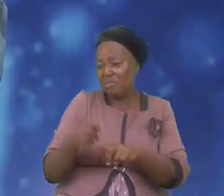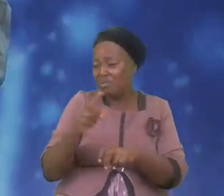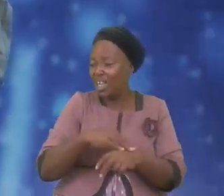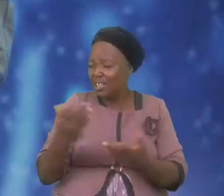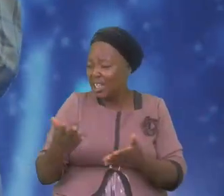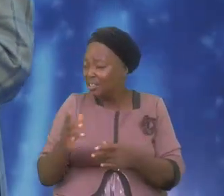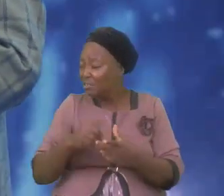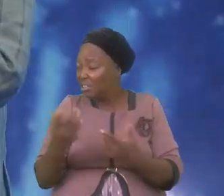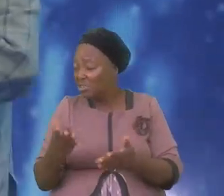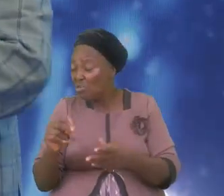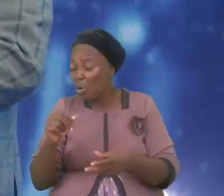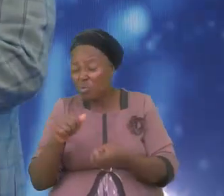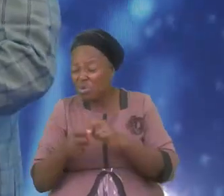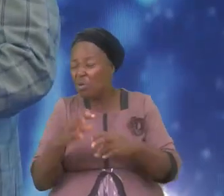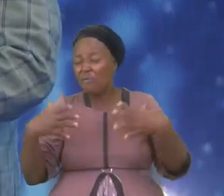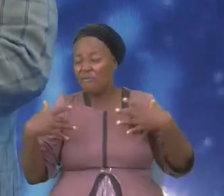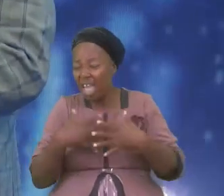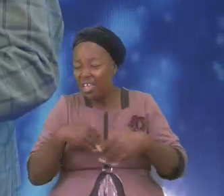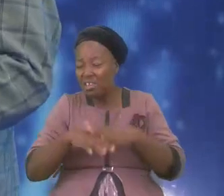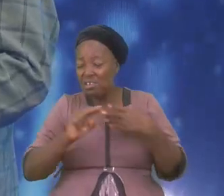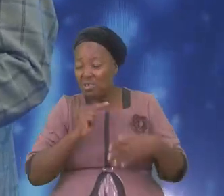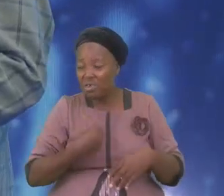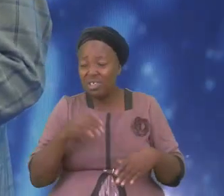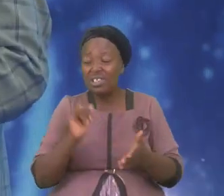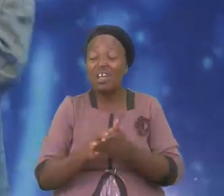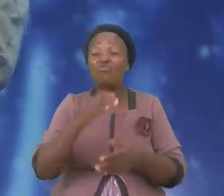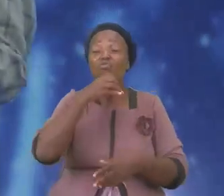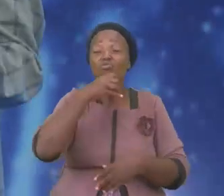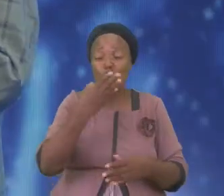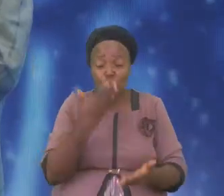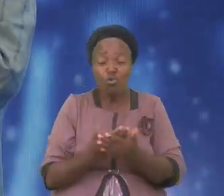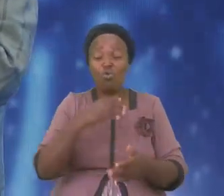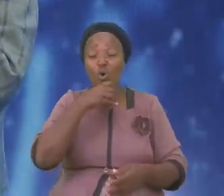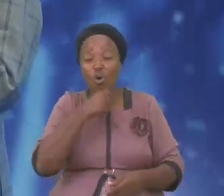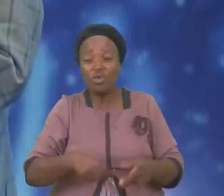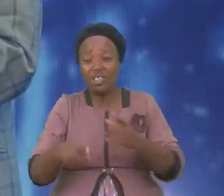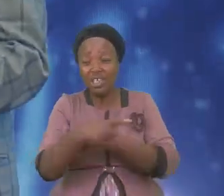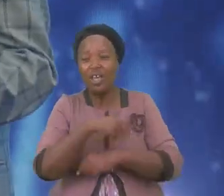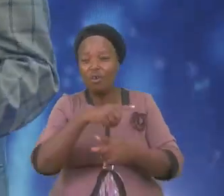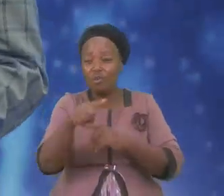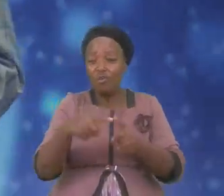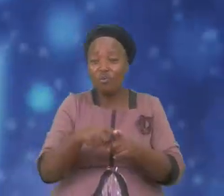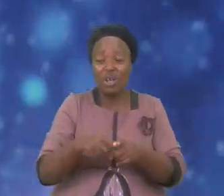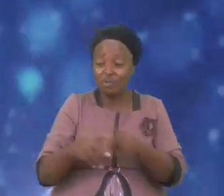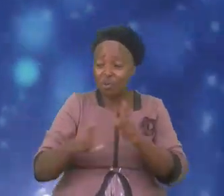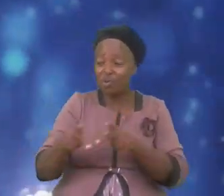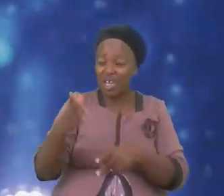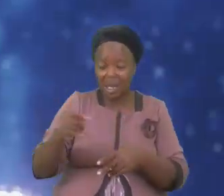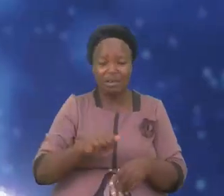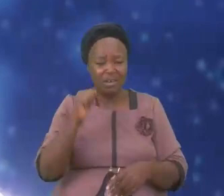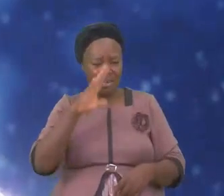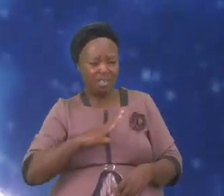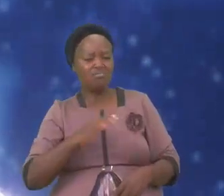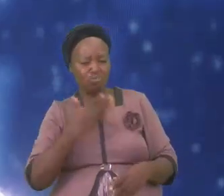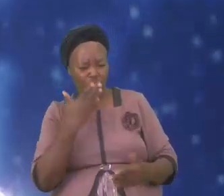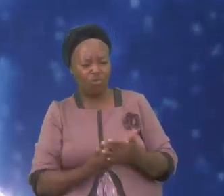old days when ladies were ladies and men were men, the good old days when your brain gets